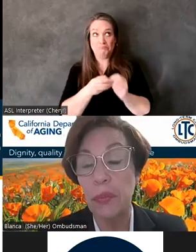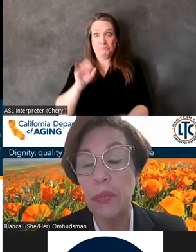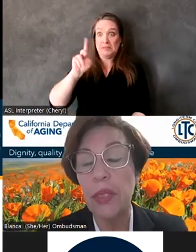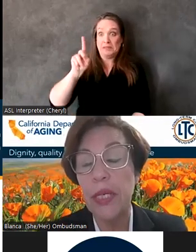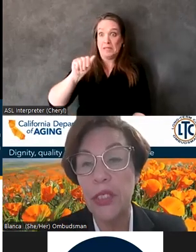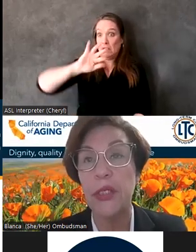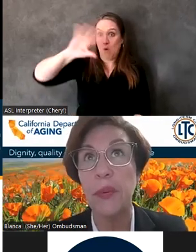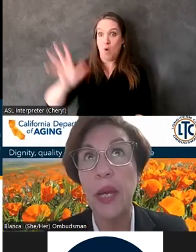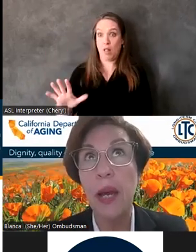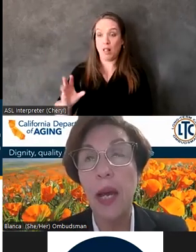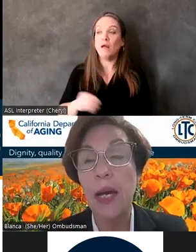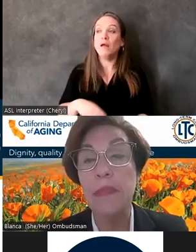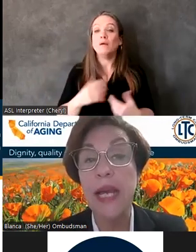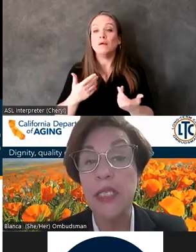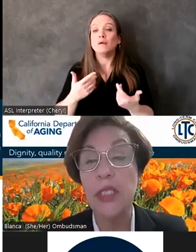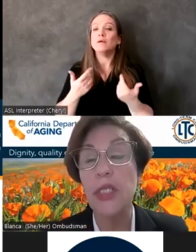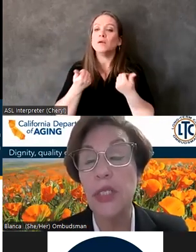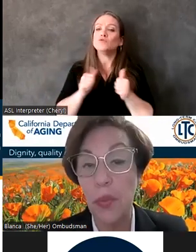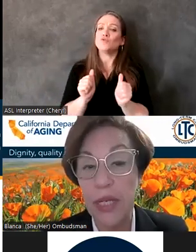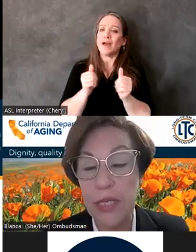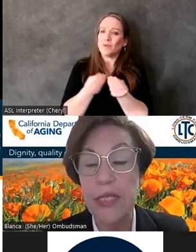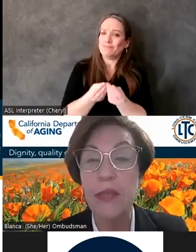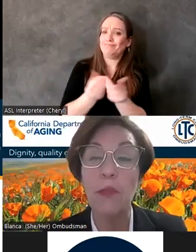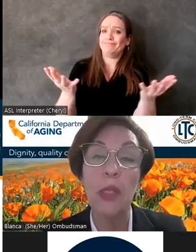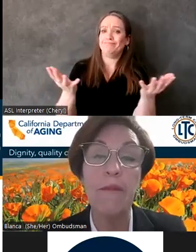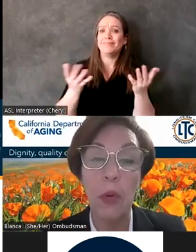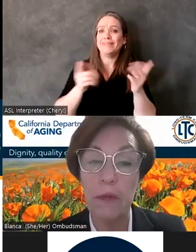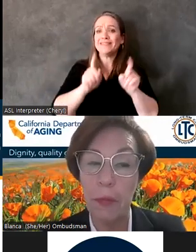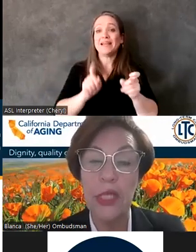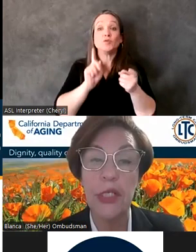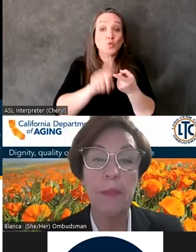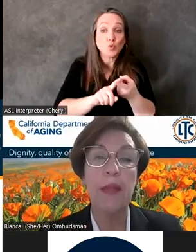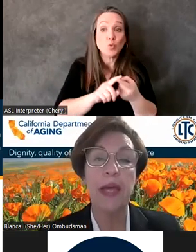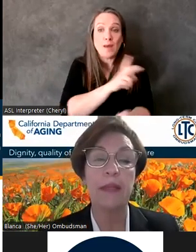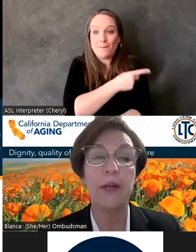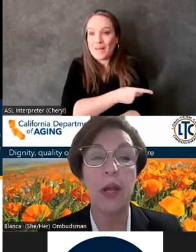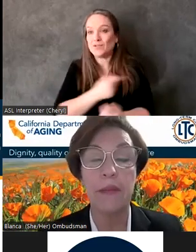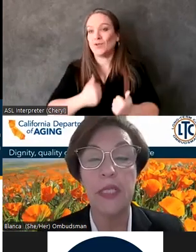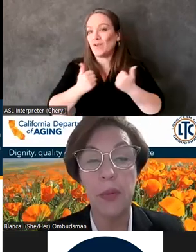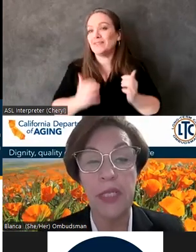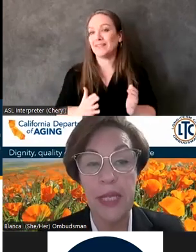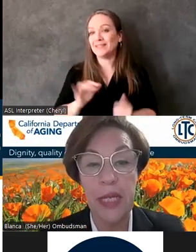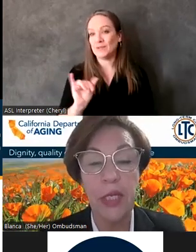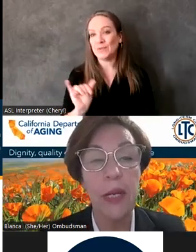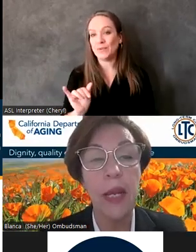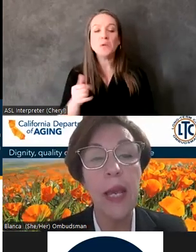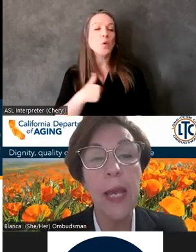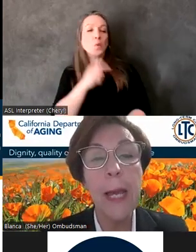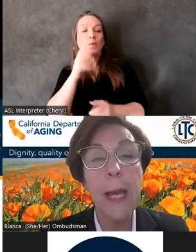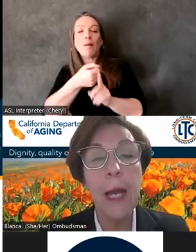to issue tests to residents. And we'll have more information about that later on in this